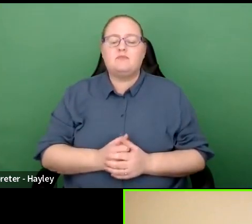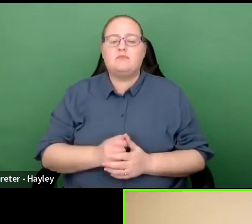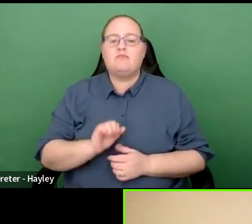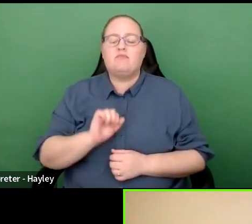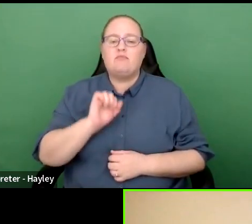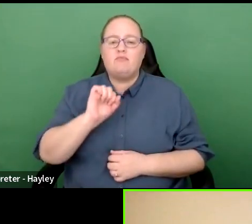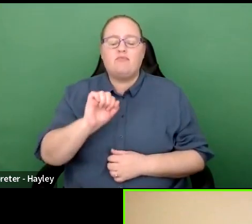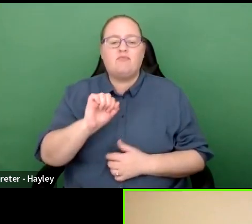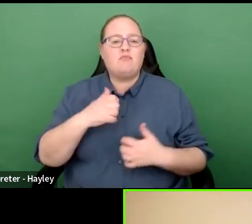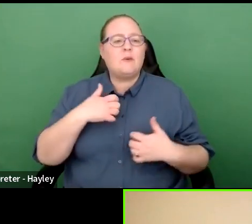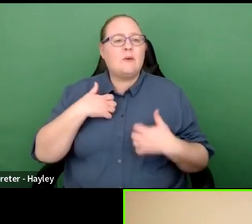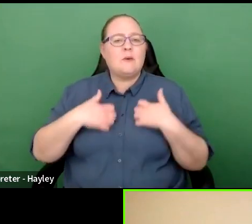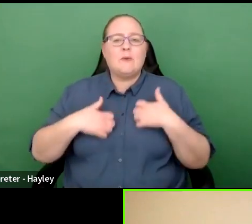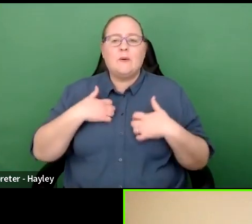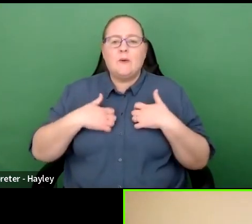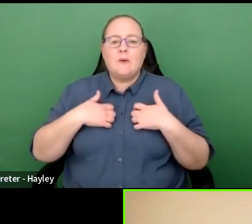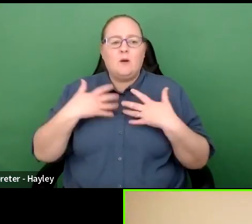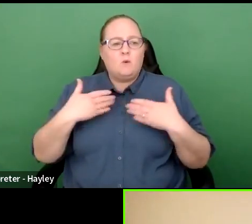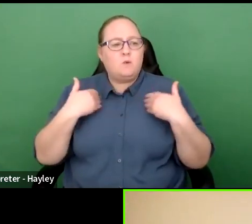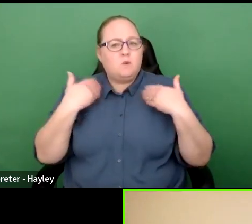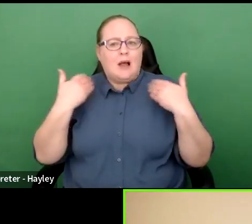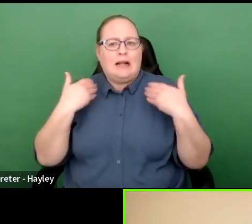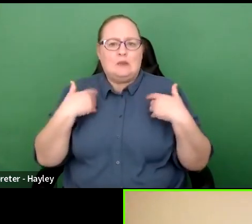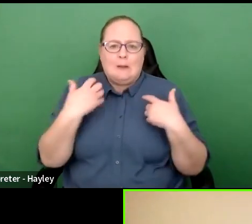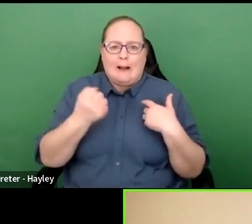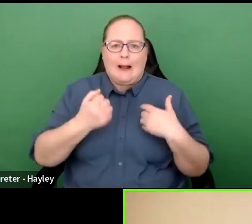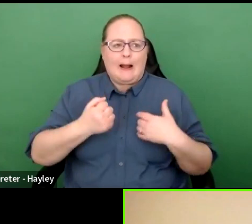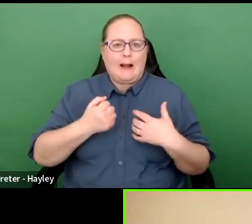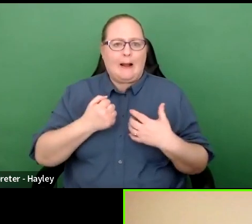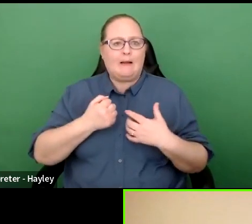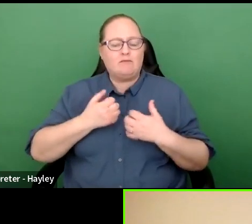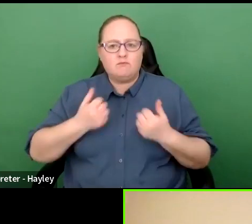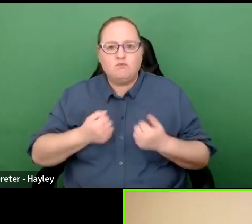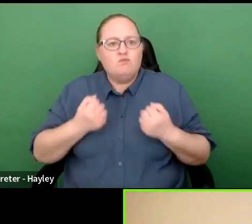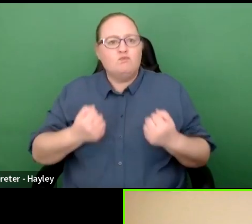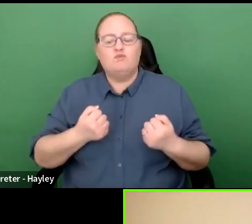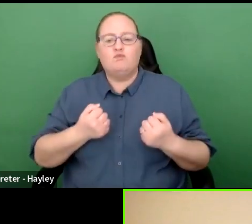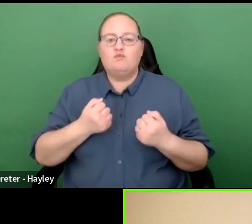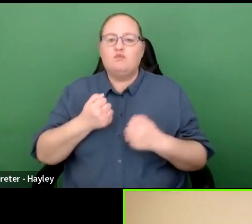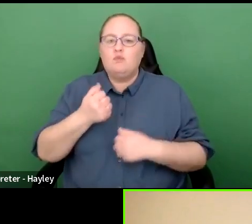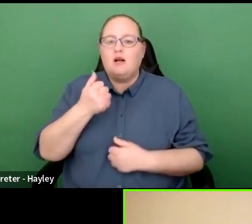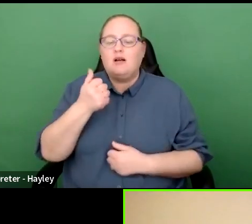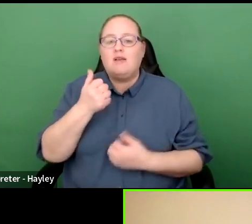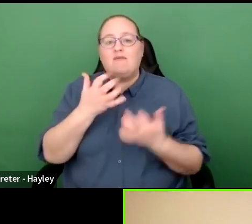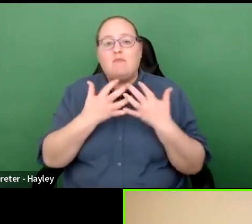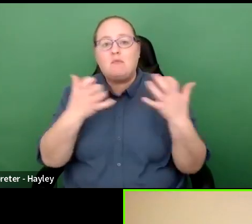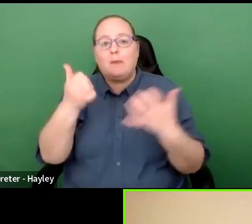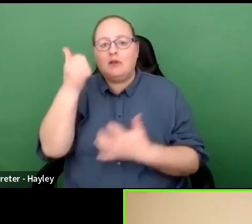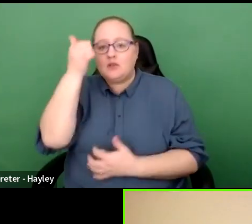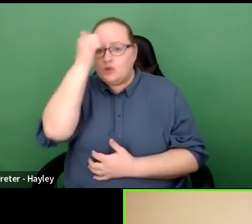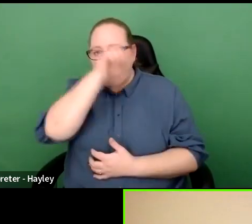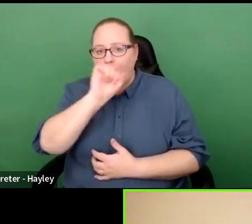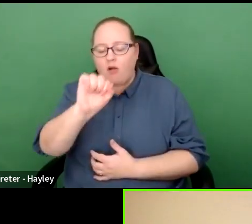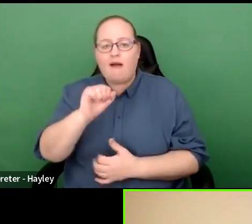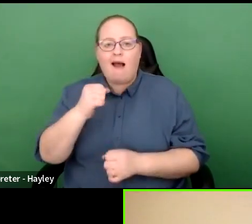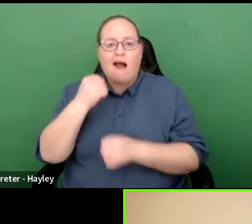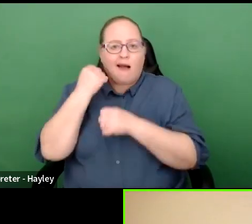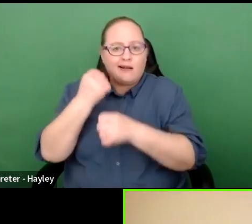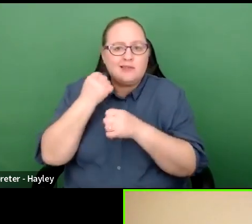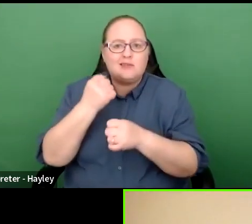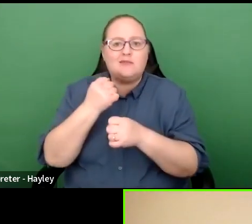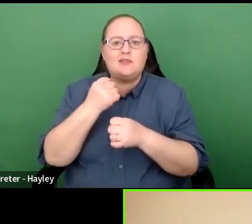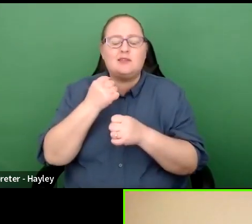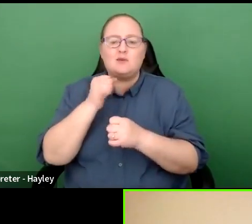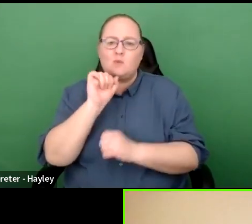intellectual energy, and a great public scholar, an activist, and everything that concerned me also